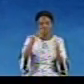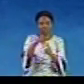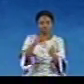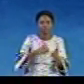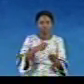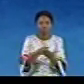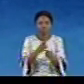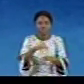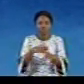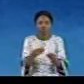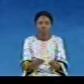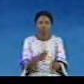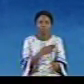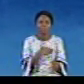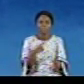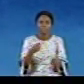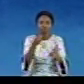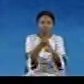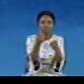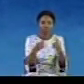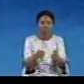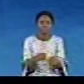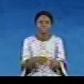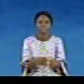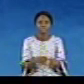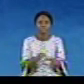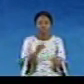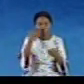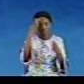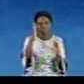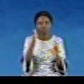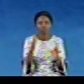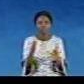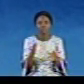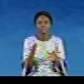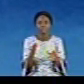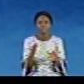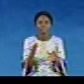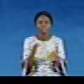come and i don't know but you are delivered